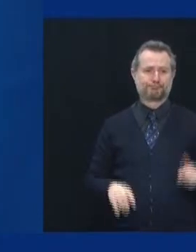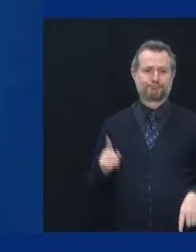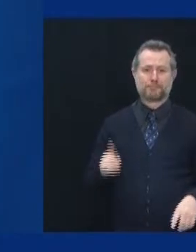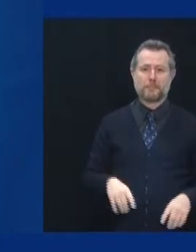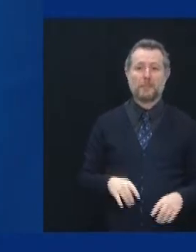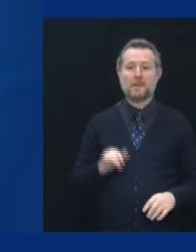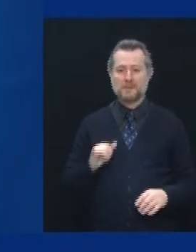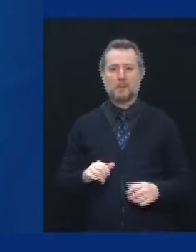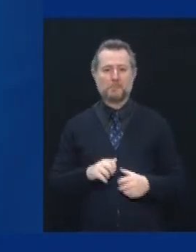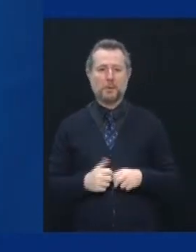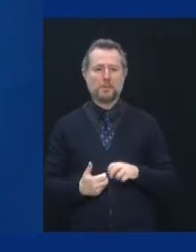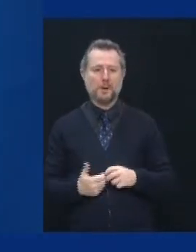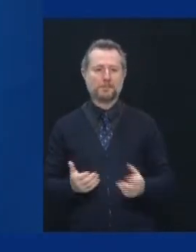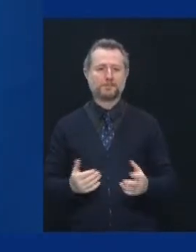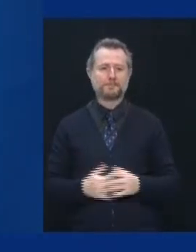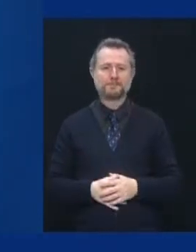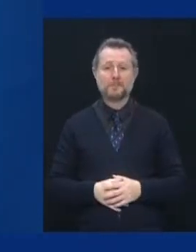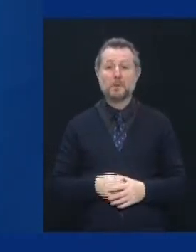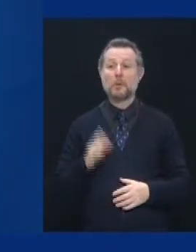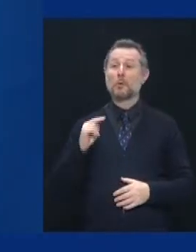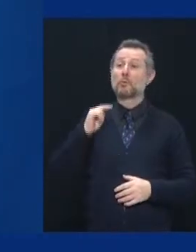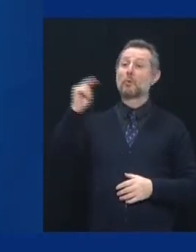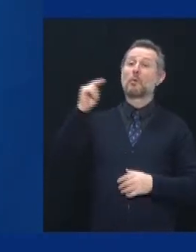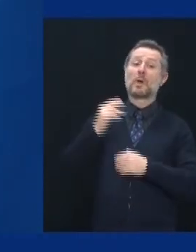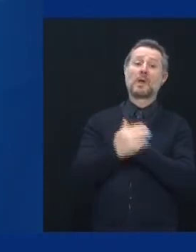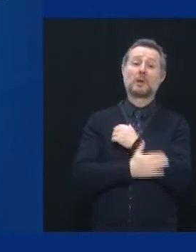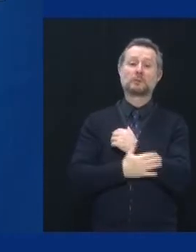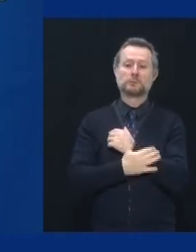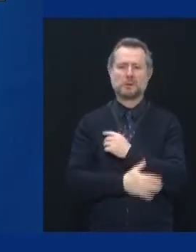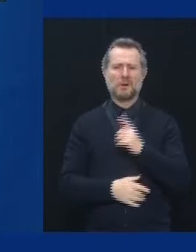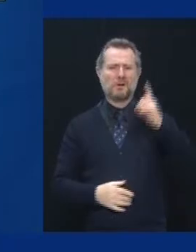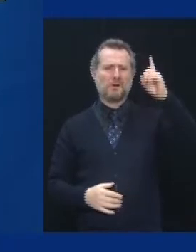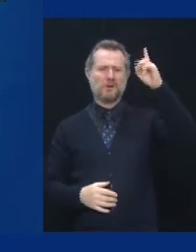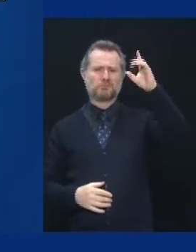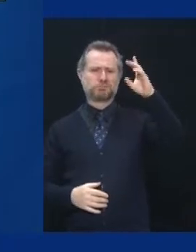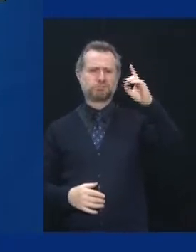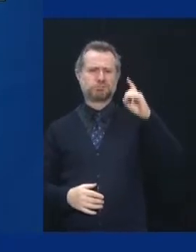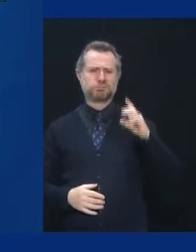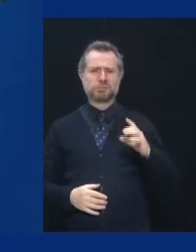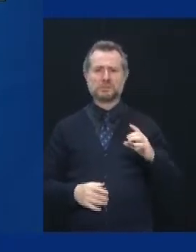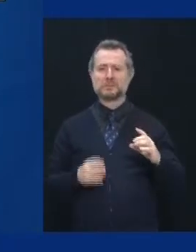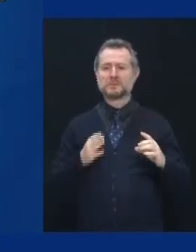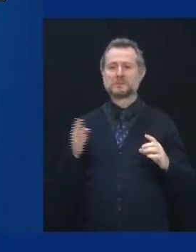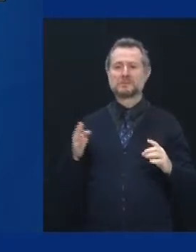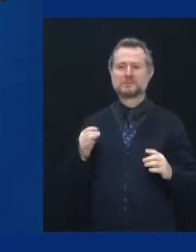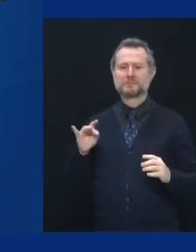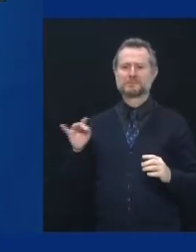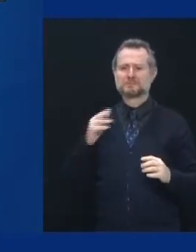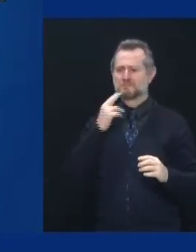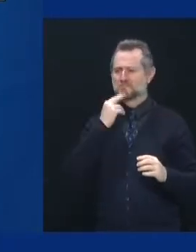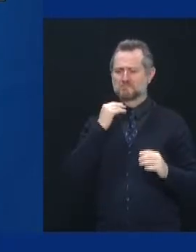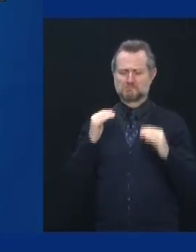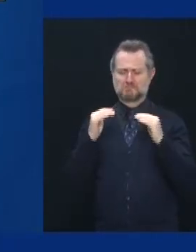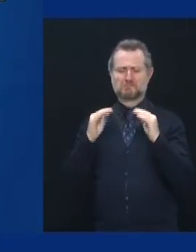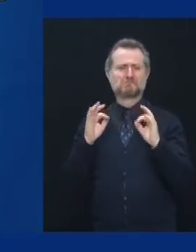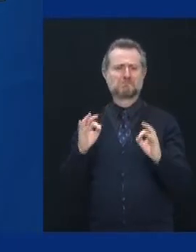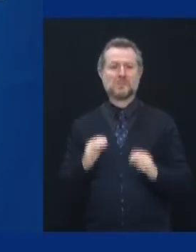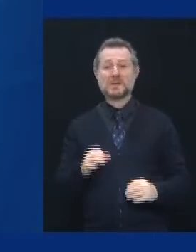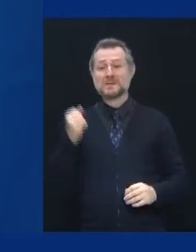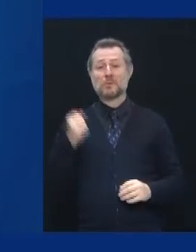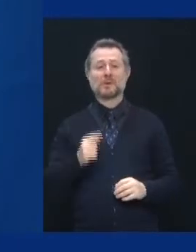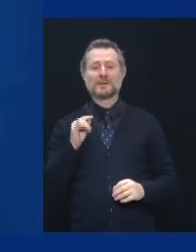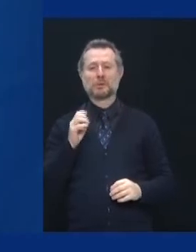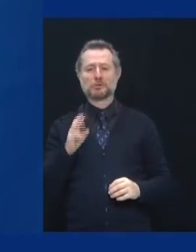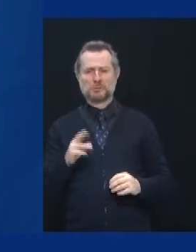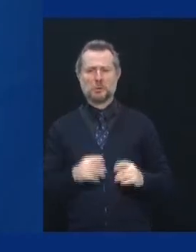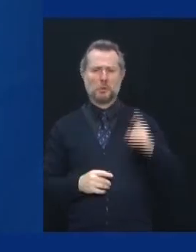problematic. North Country, the range is only 100 to 88. Good for the North Country. Southern tier, 100 to 62.